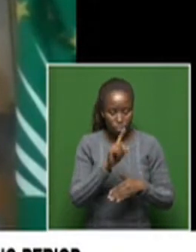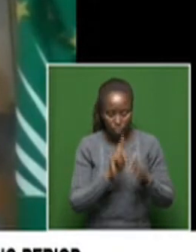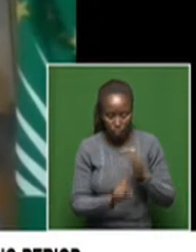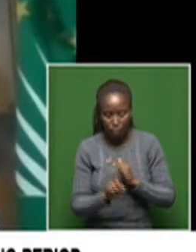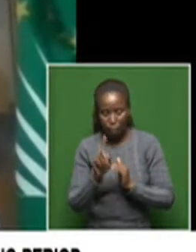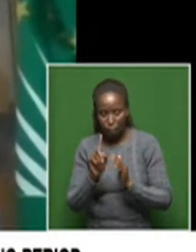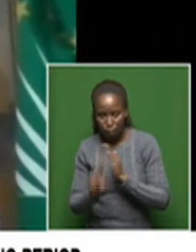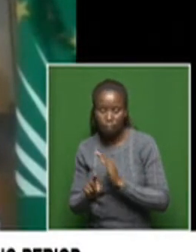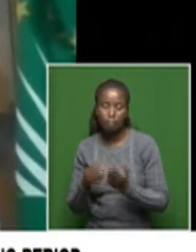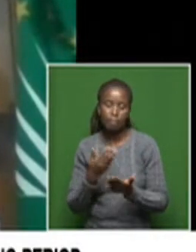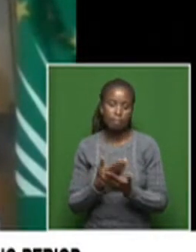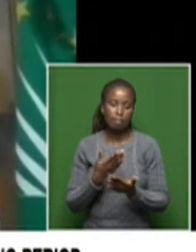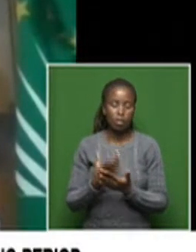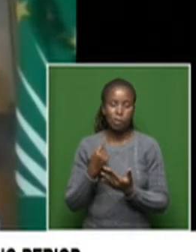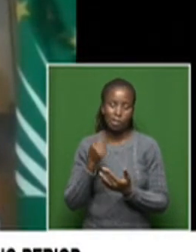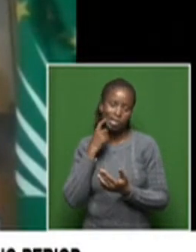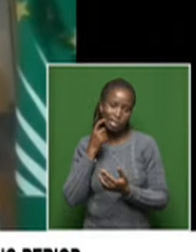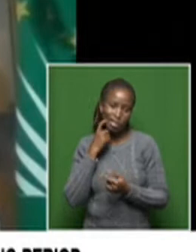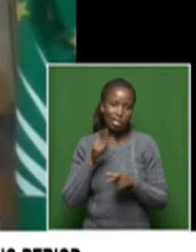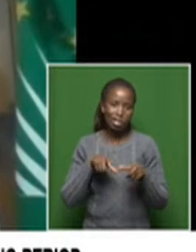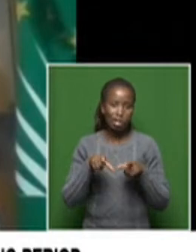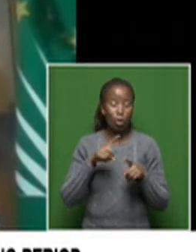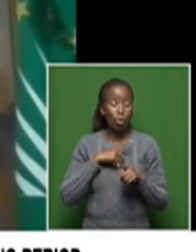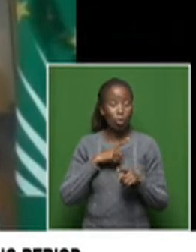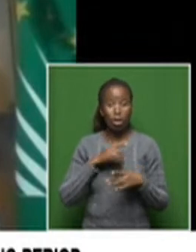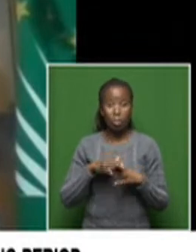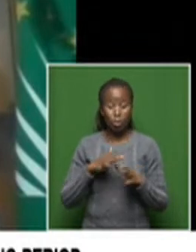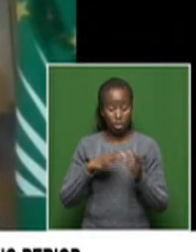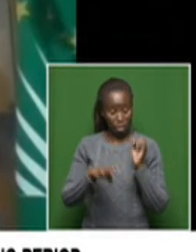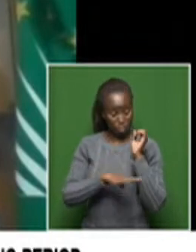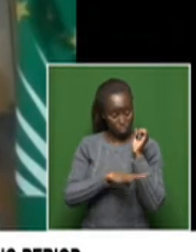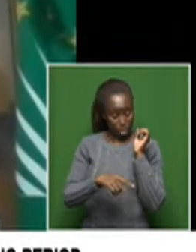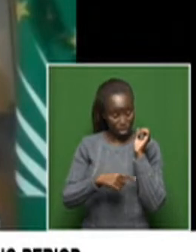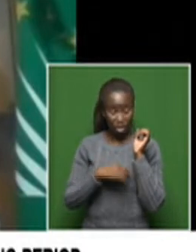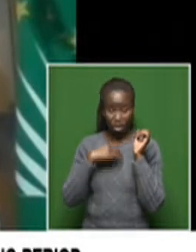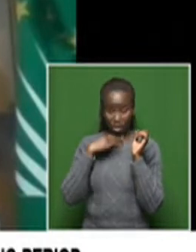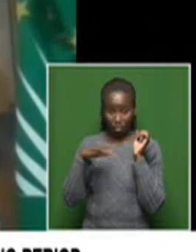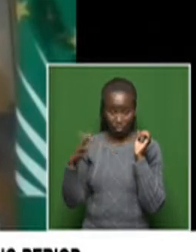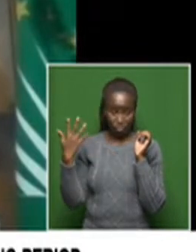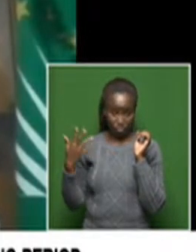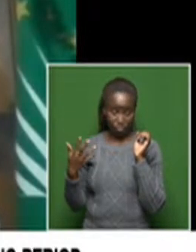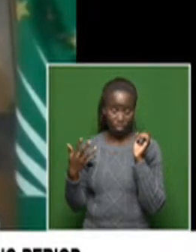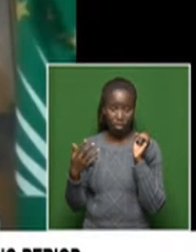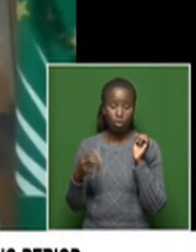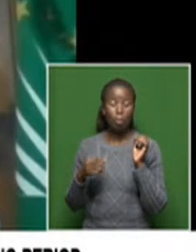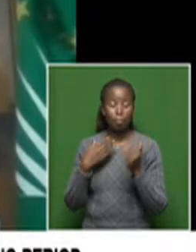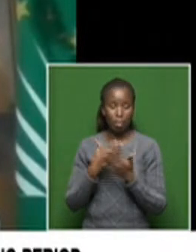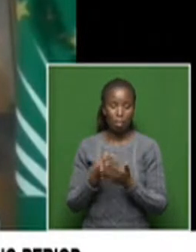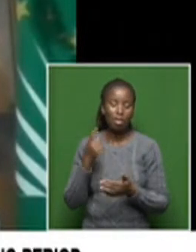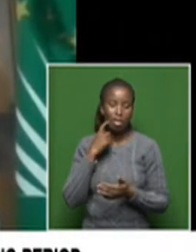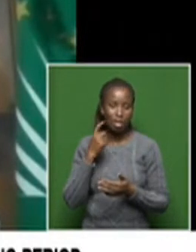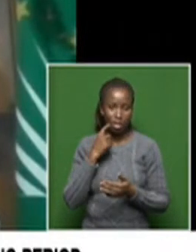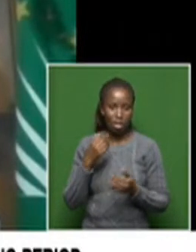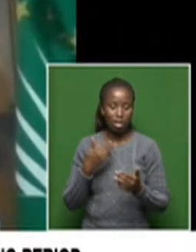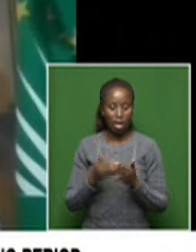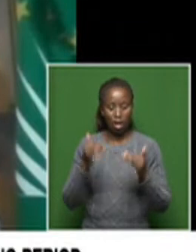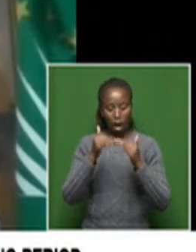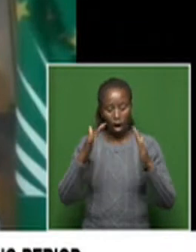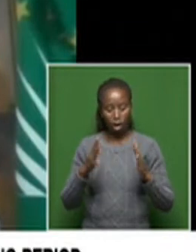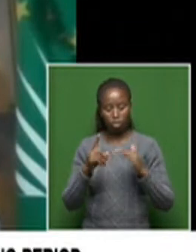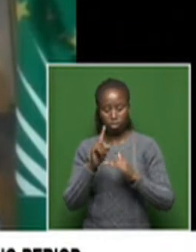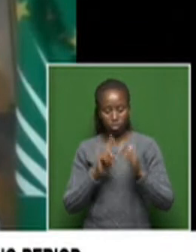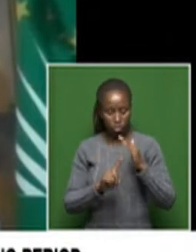in managing, because in terms of the beds, you have to have the human capital that is linked together with the beds that we